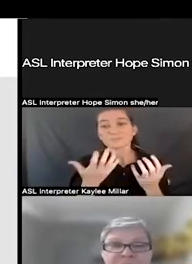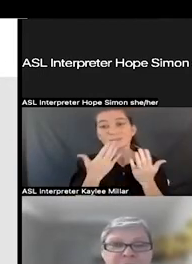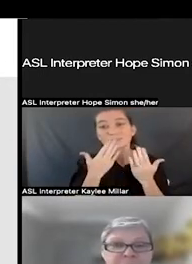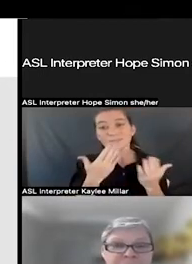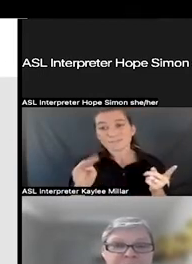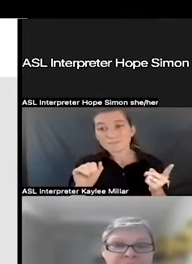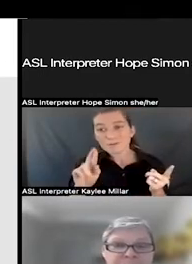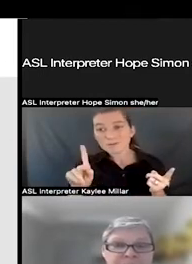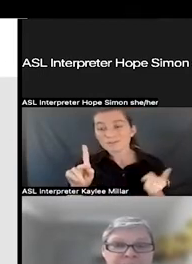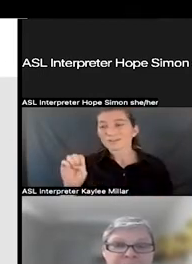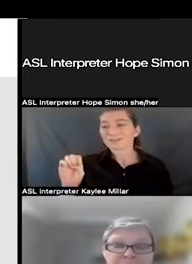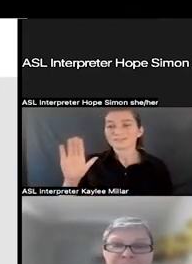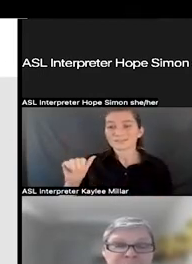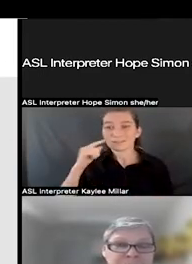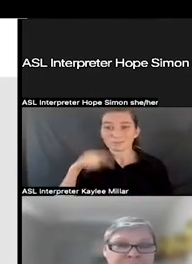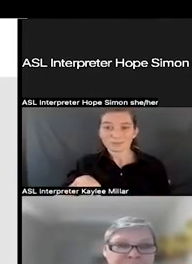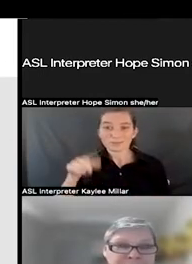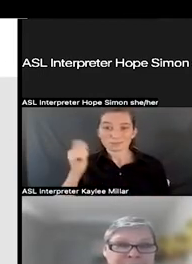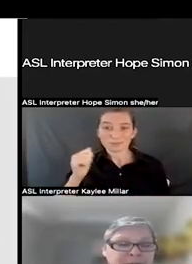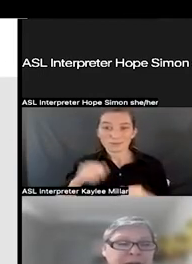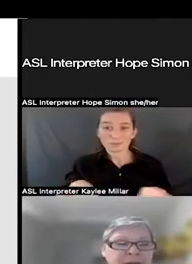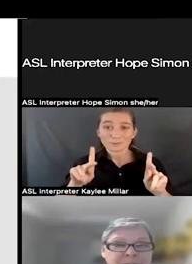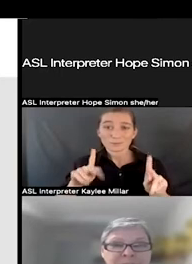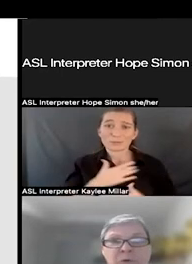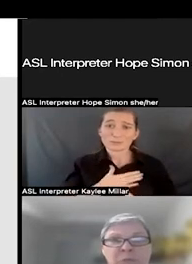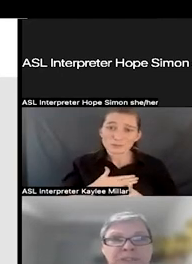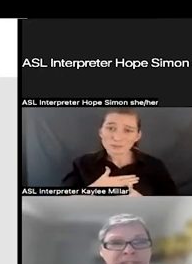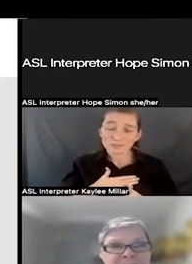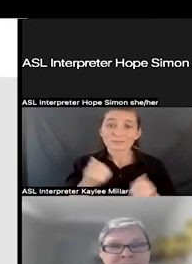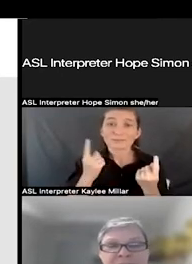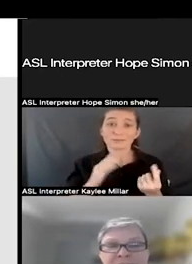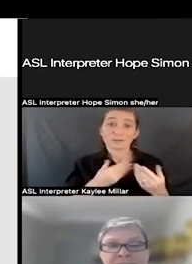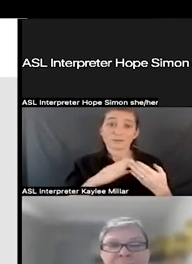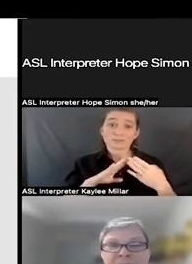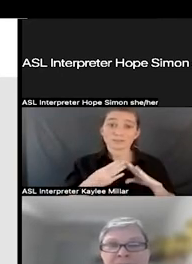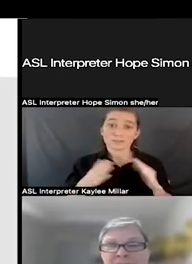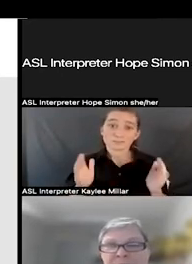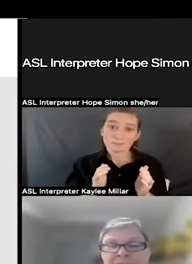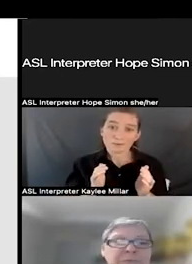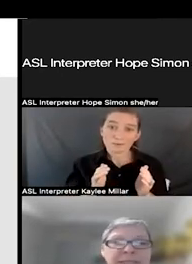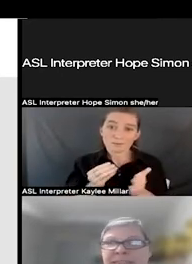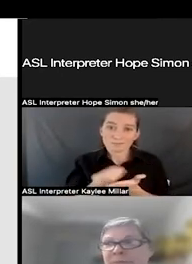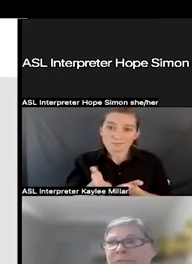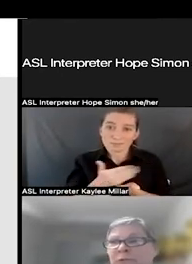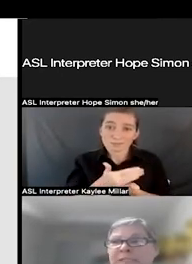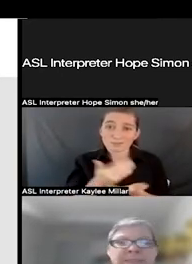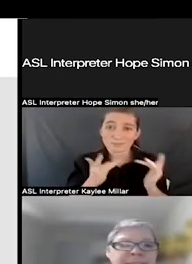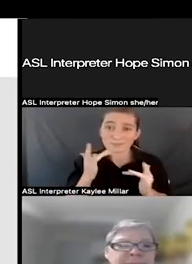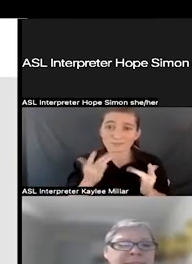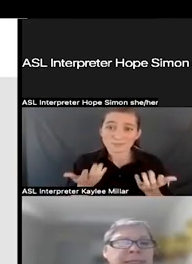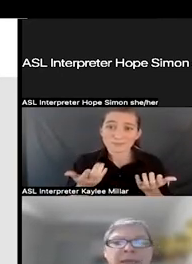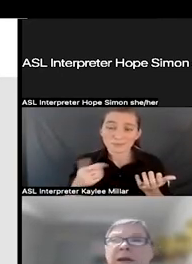for this grant opportunity. We certainly appreciate it. We're a small city with a small budget, and so these opportunities really do make a difference for